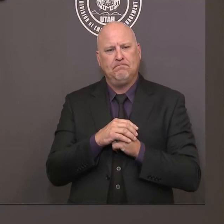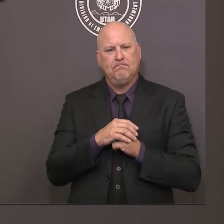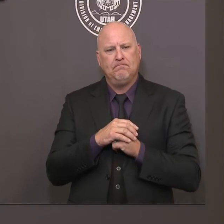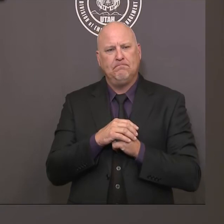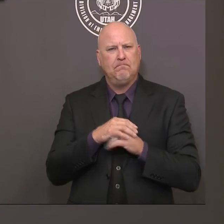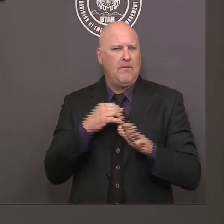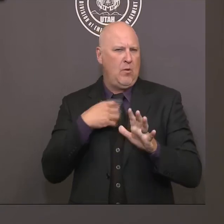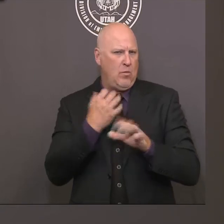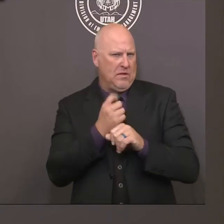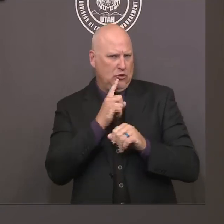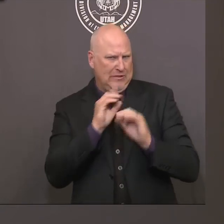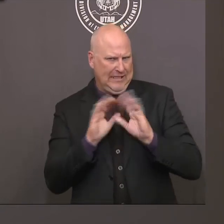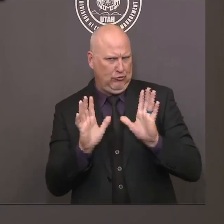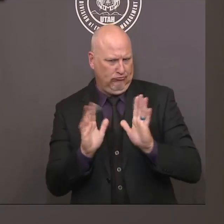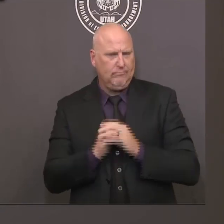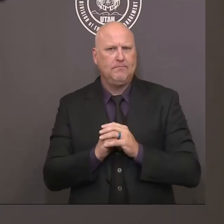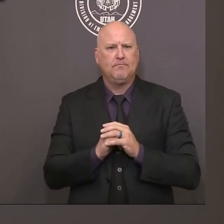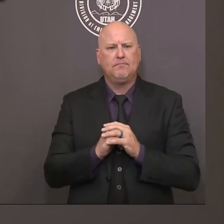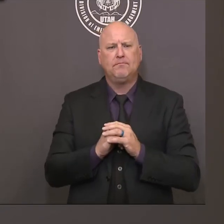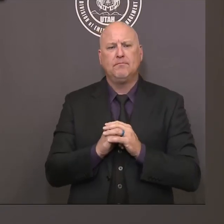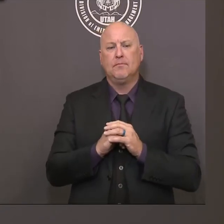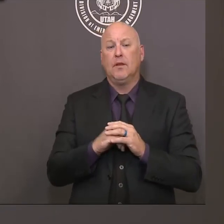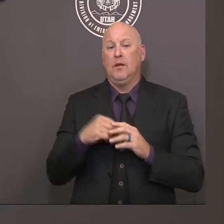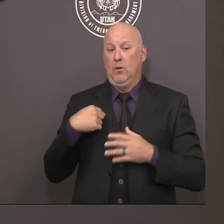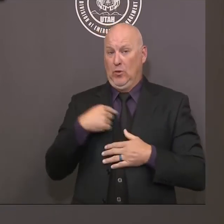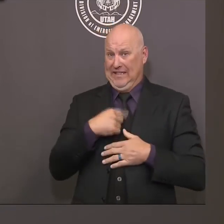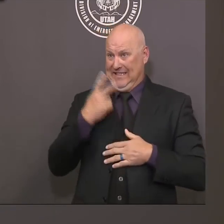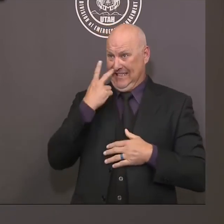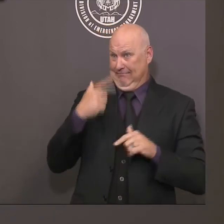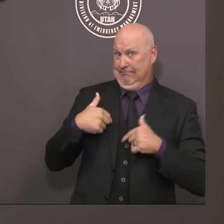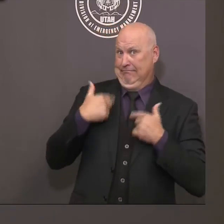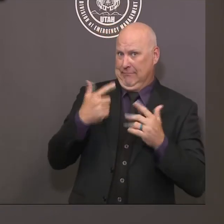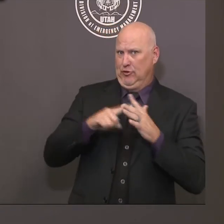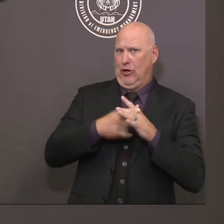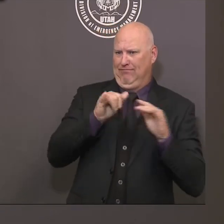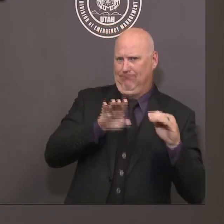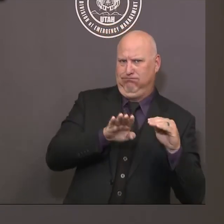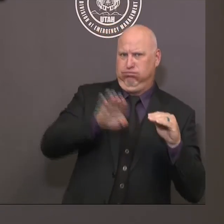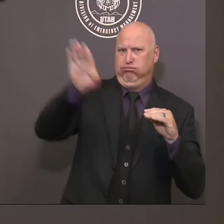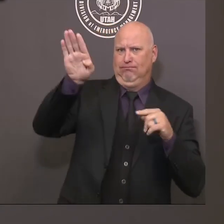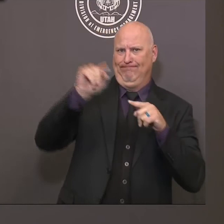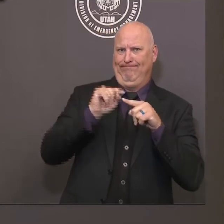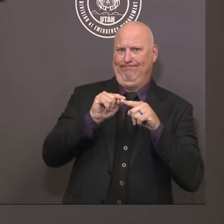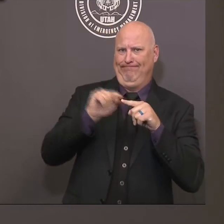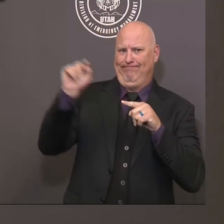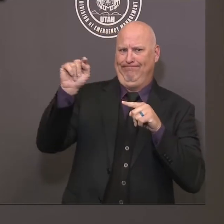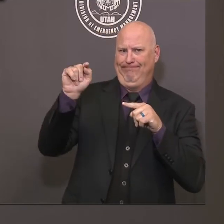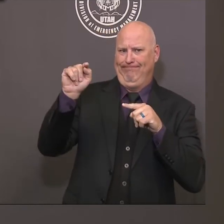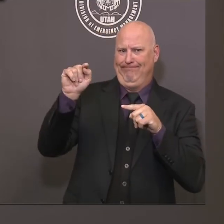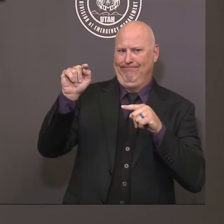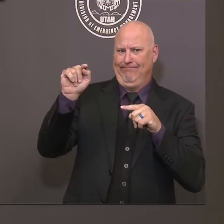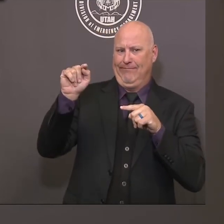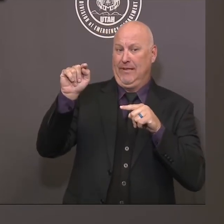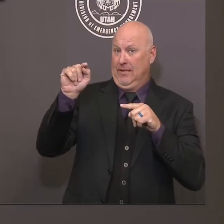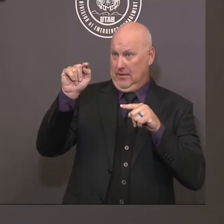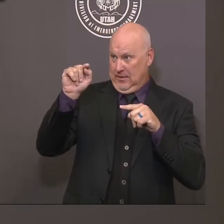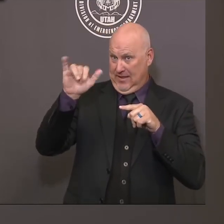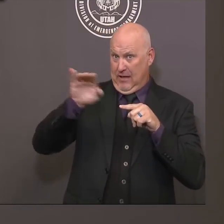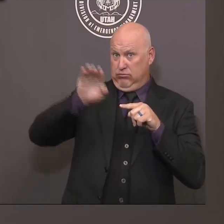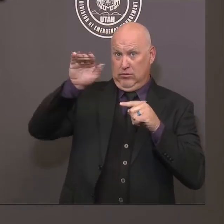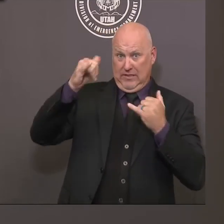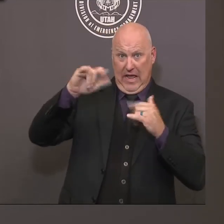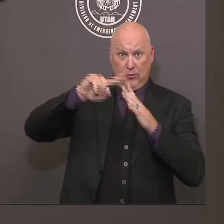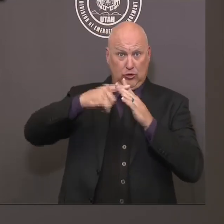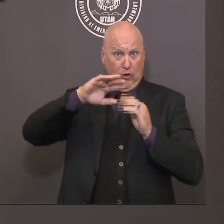clear, we've seen an acceleration of cases. Have we flattened the curve? Yeah, so right now we've seen an acceleration